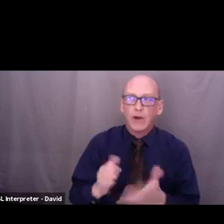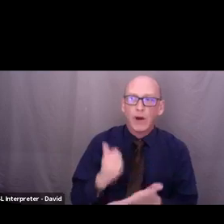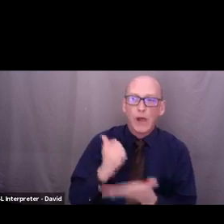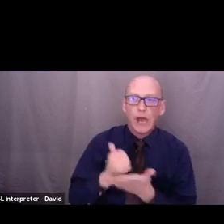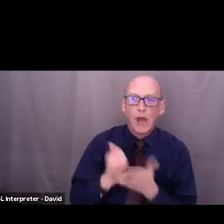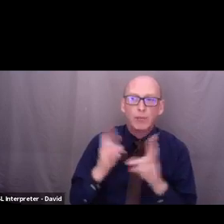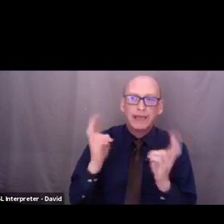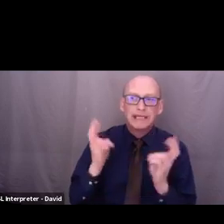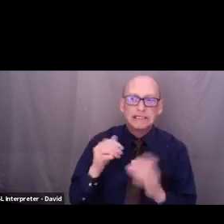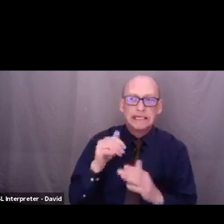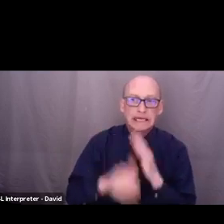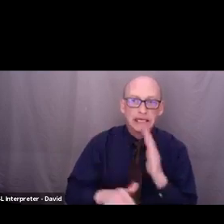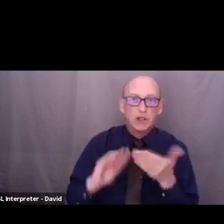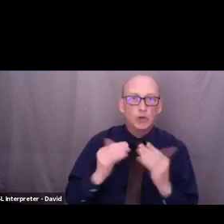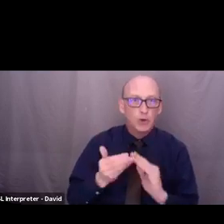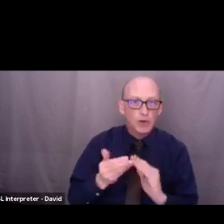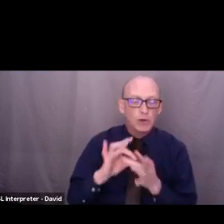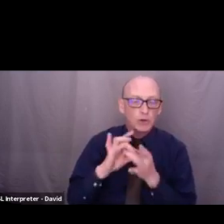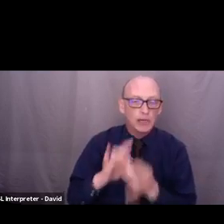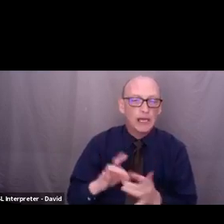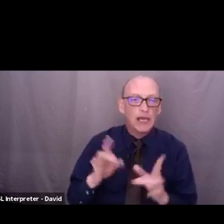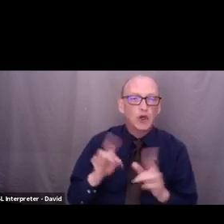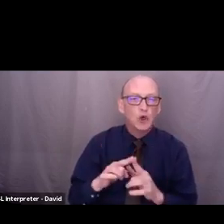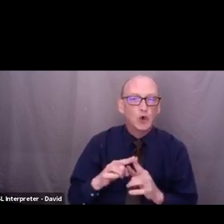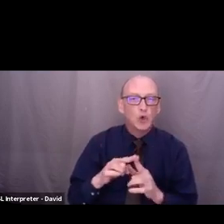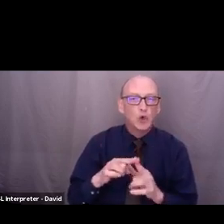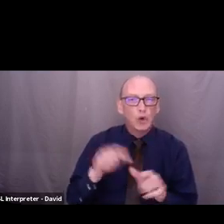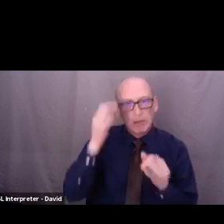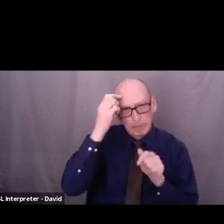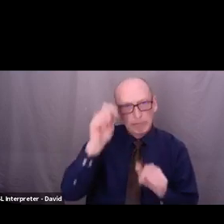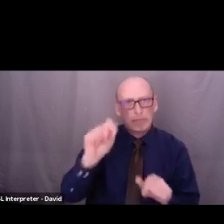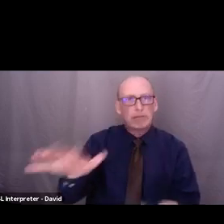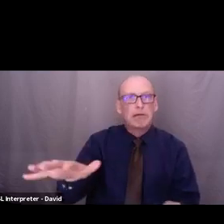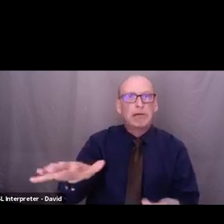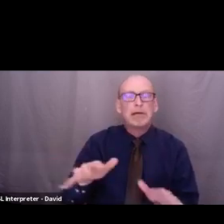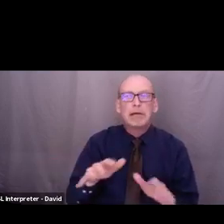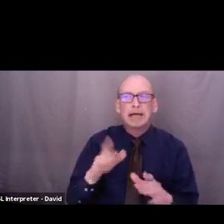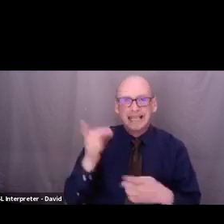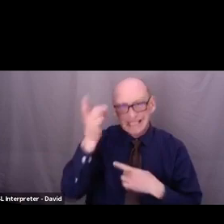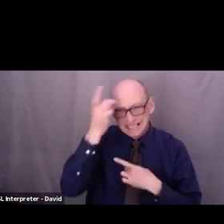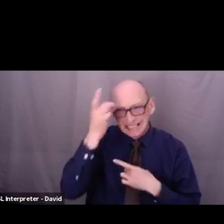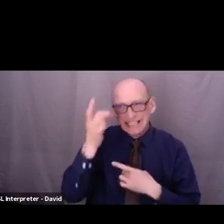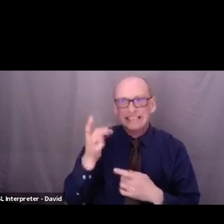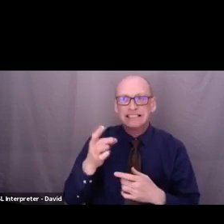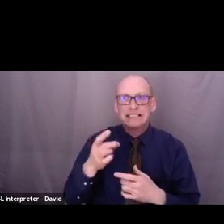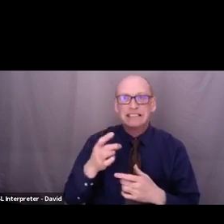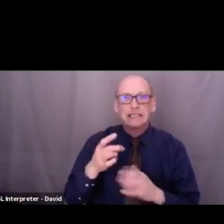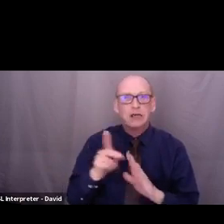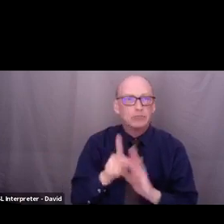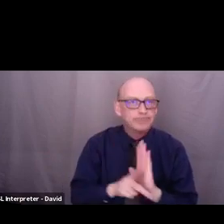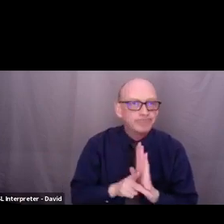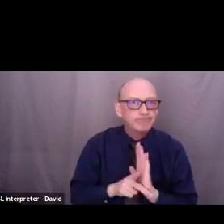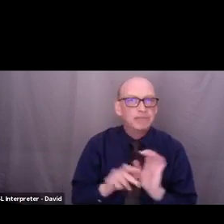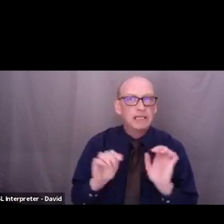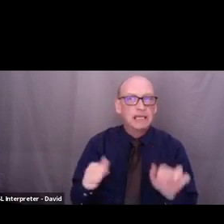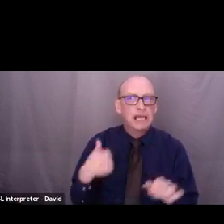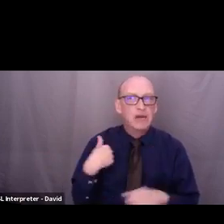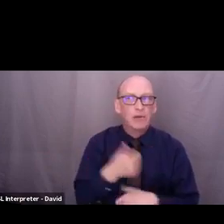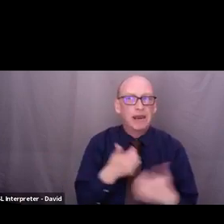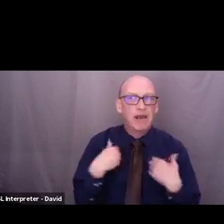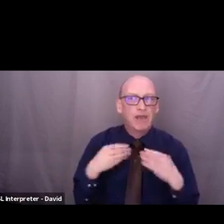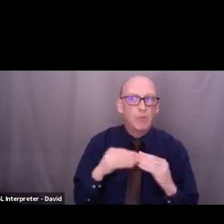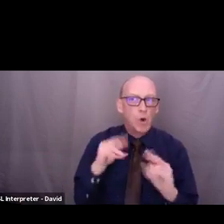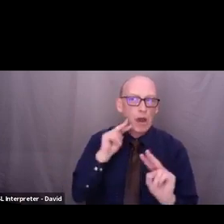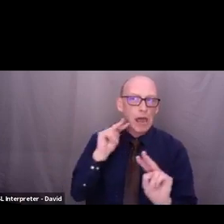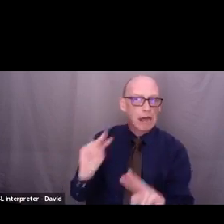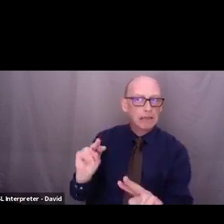inside their community relative to infectious disease protocols and procedures. Can we have another eyes on site, if you